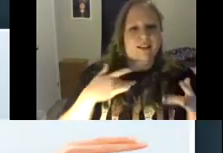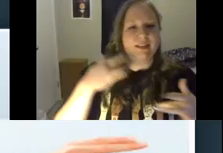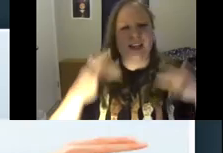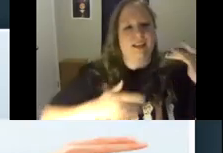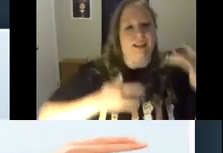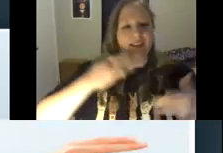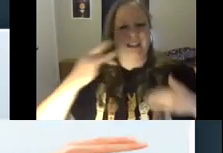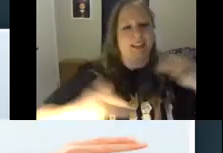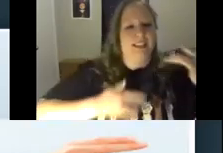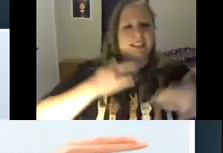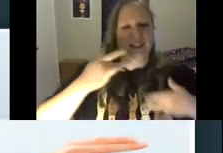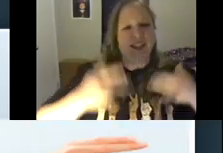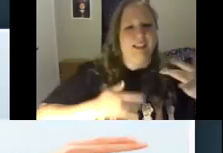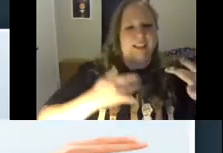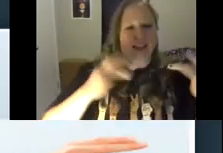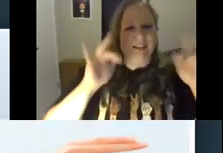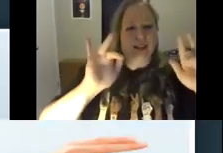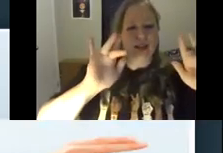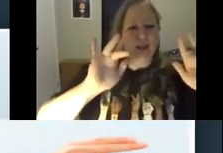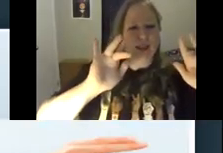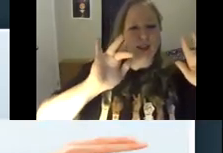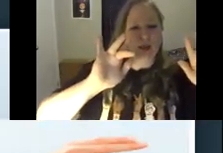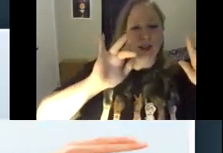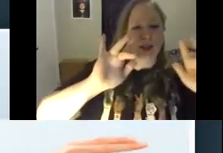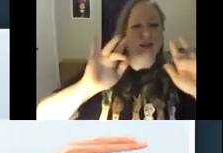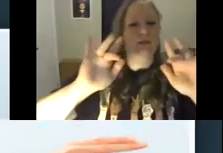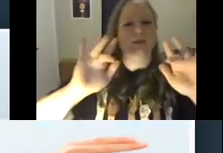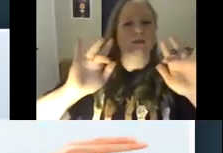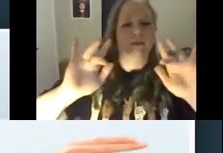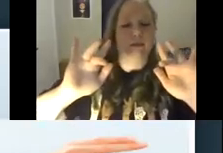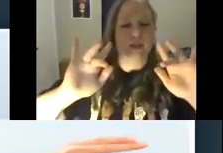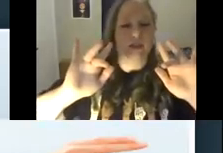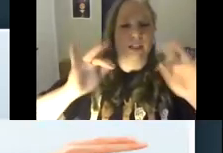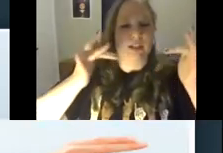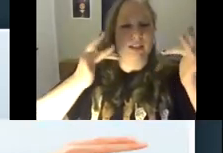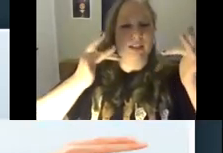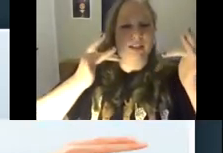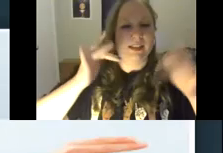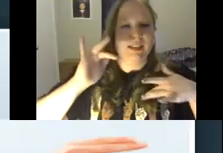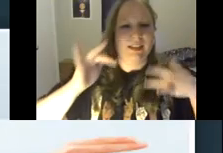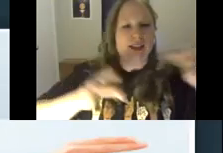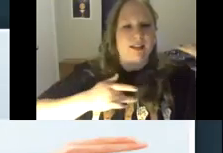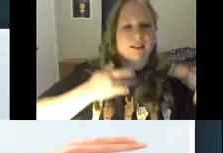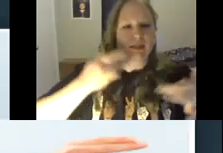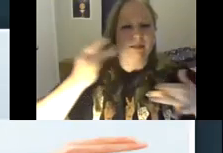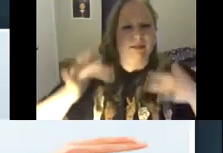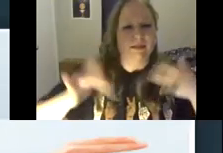Excited is like, so it's like with your middle fingers.